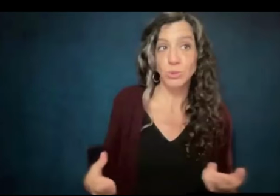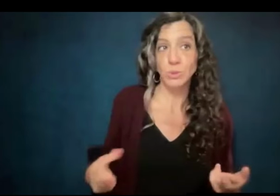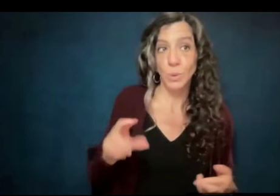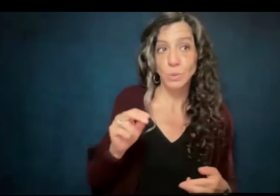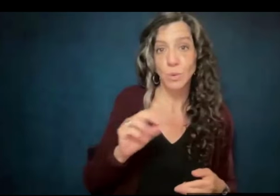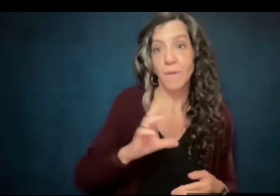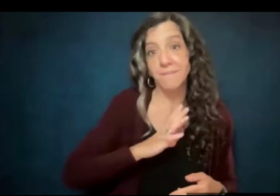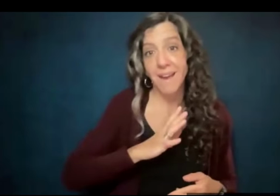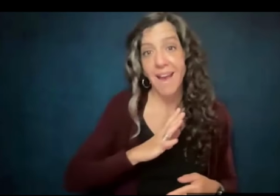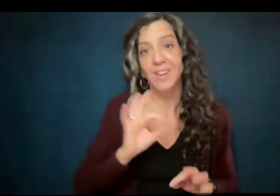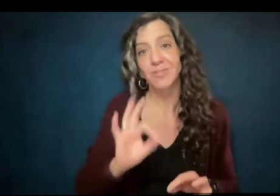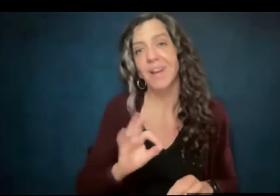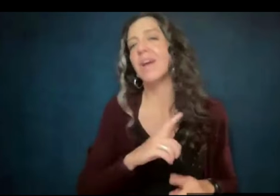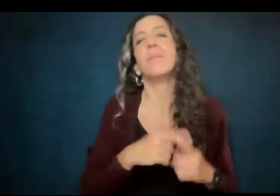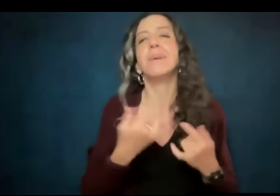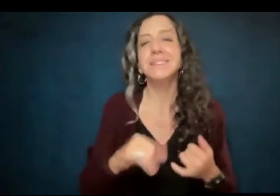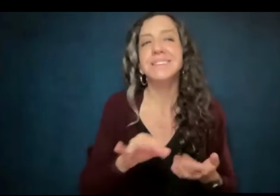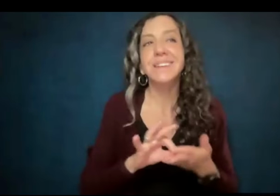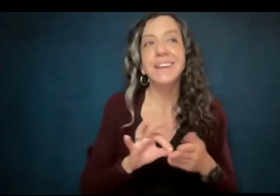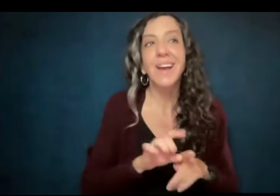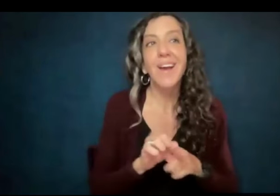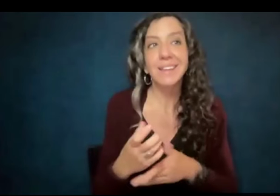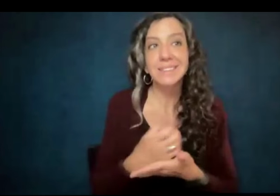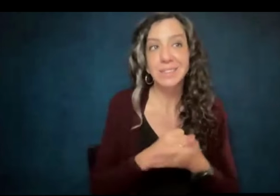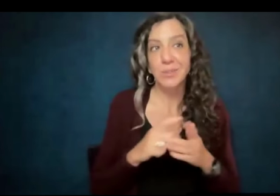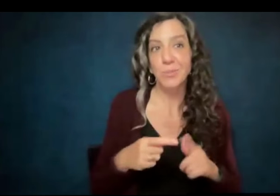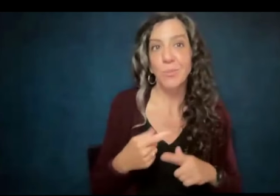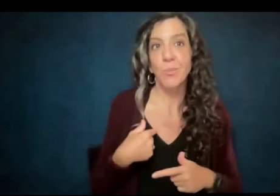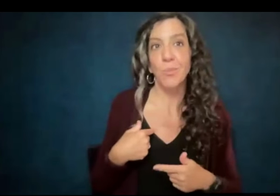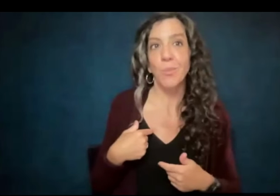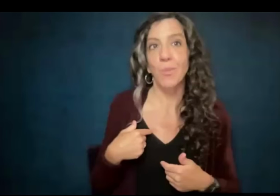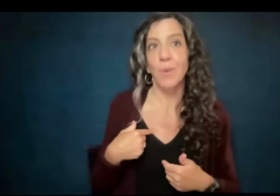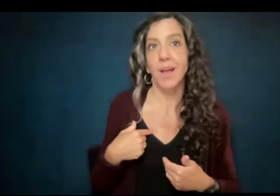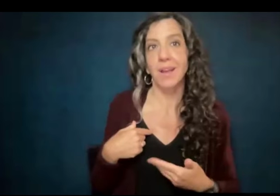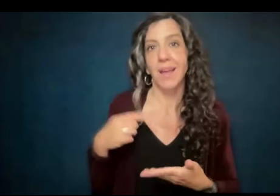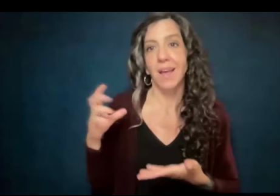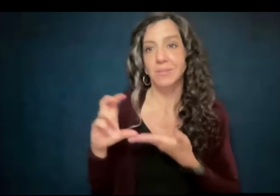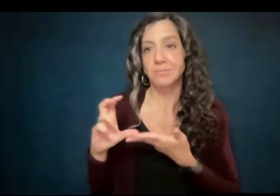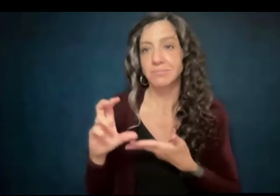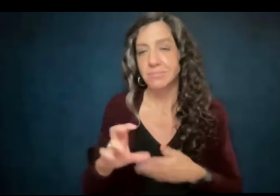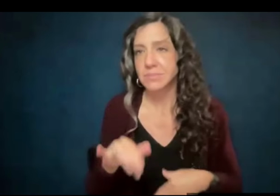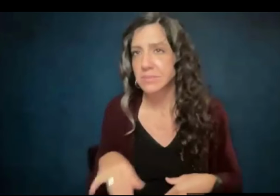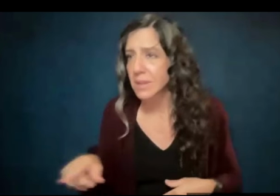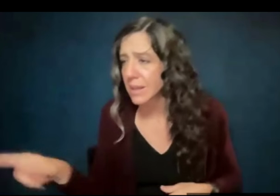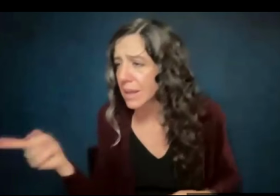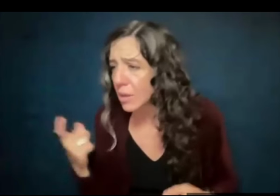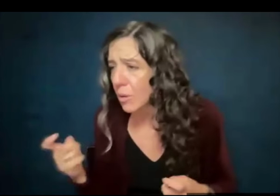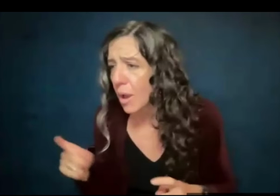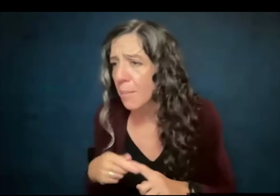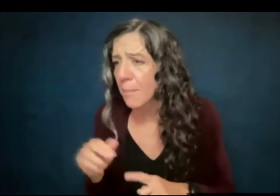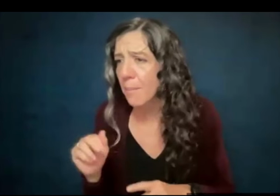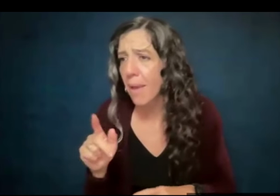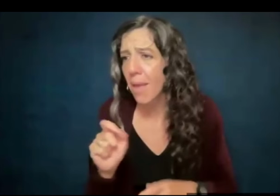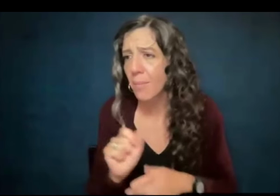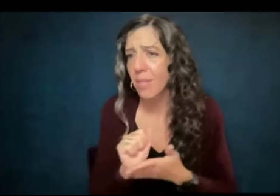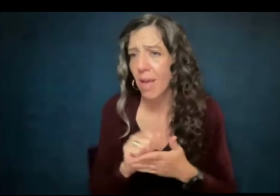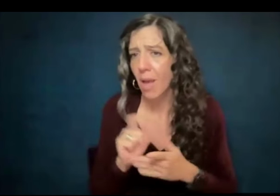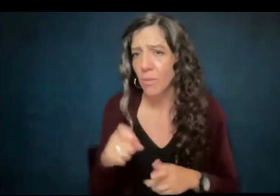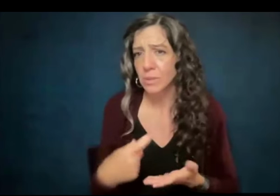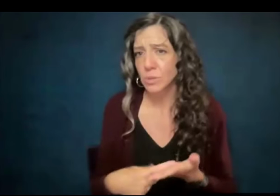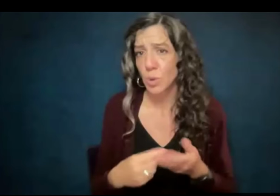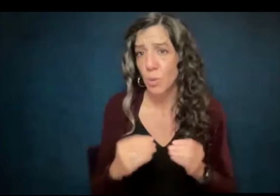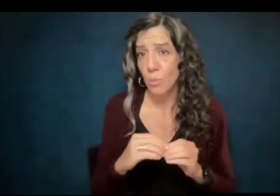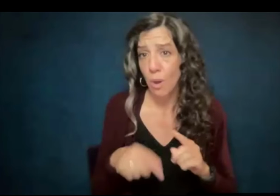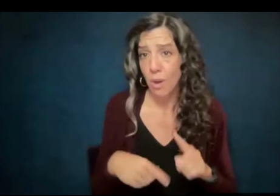it still counts as income when I earn it. Okay? Aleda, were there questions about ABLE accounts that we need to talk